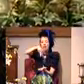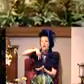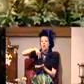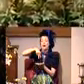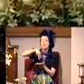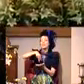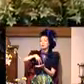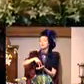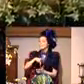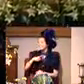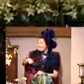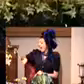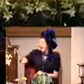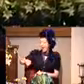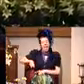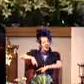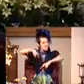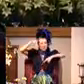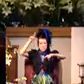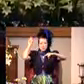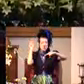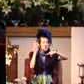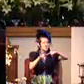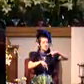not. They